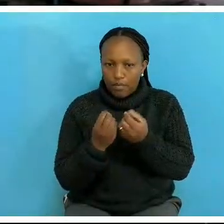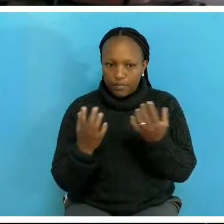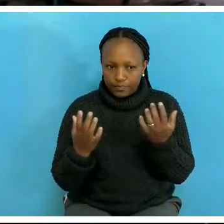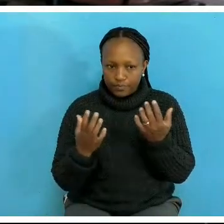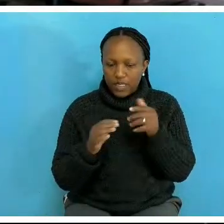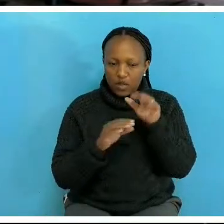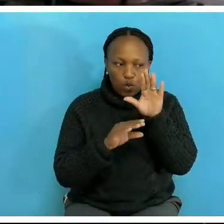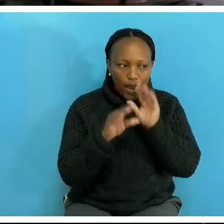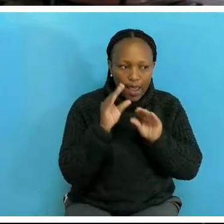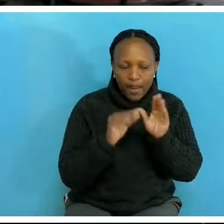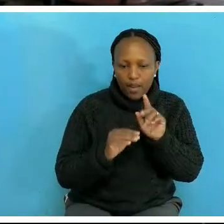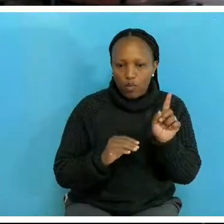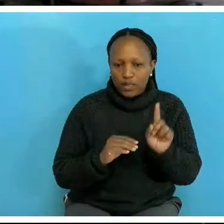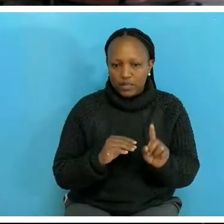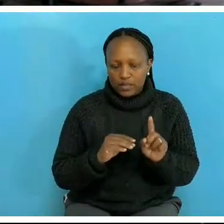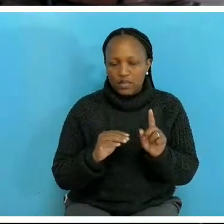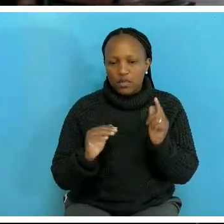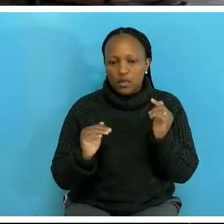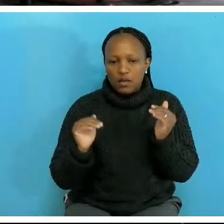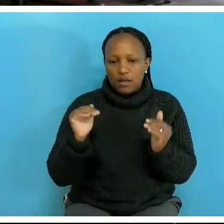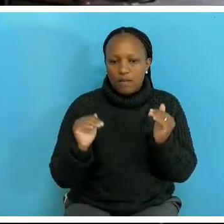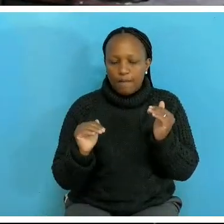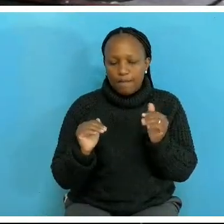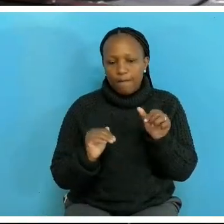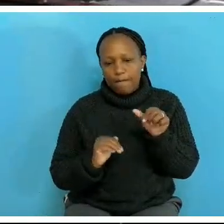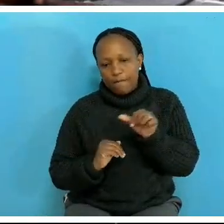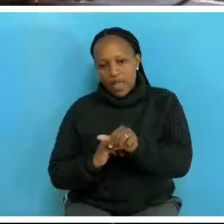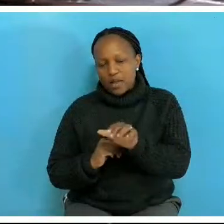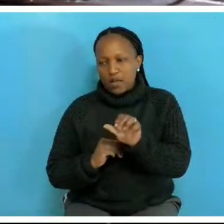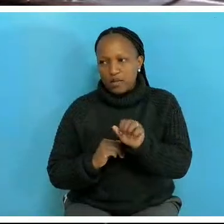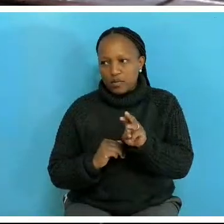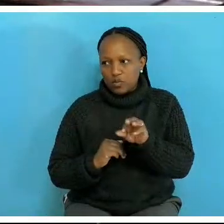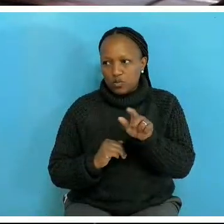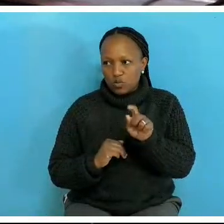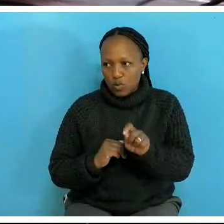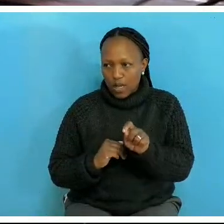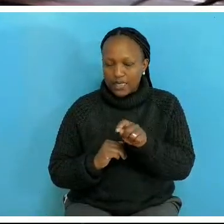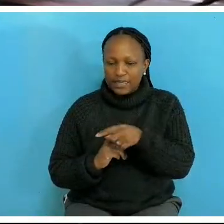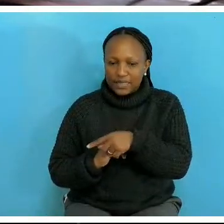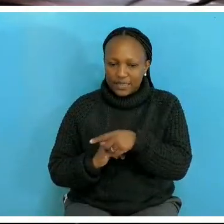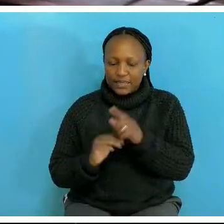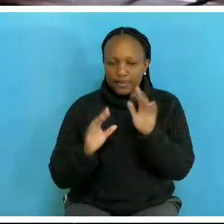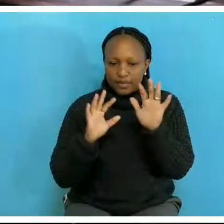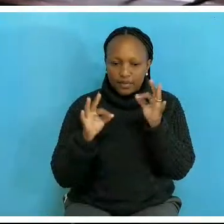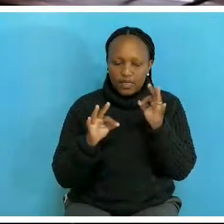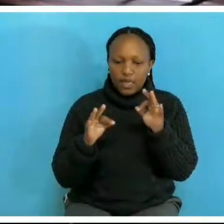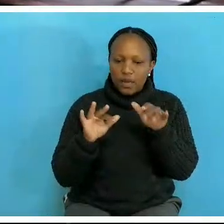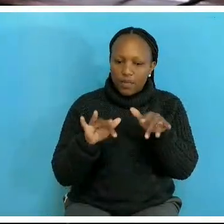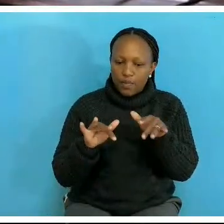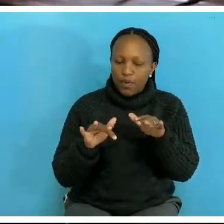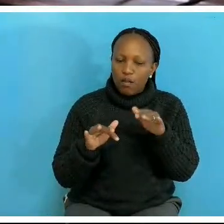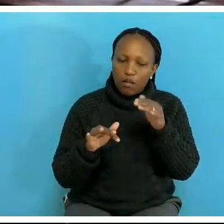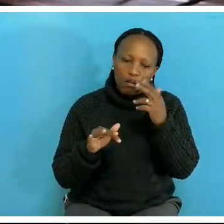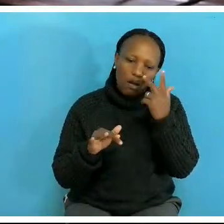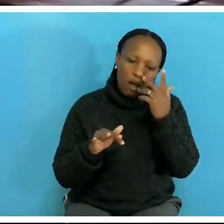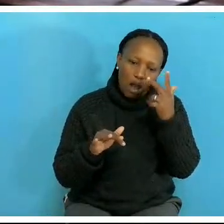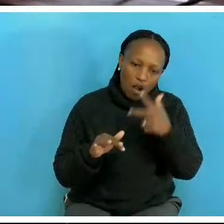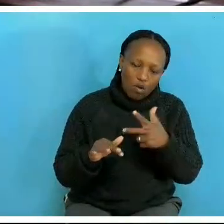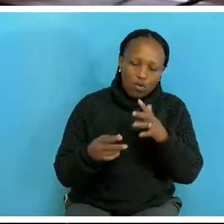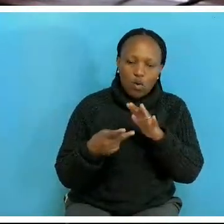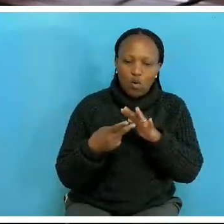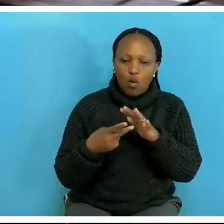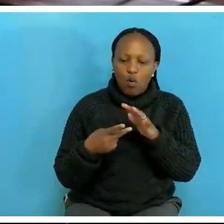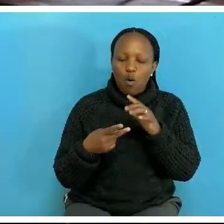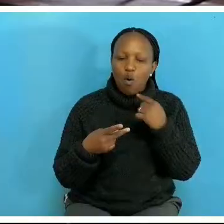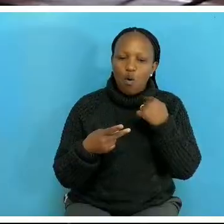balance the equation. And then you need to go back to your SWOT analysis and say, for our people in the community of Eldorado Park or Klipspruit or White City or in